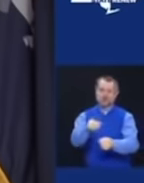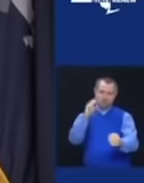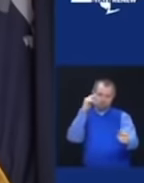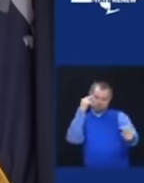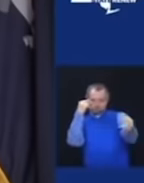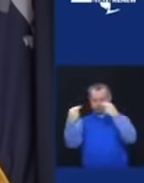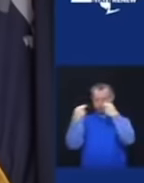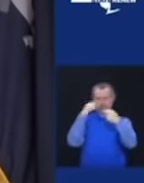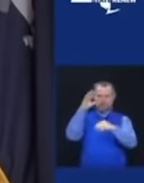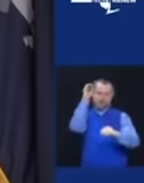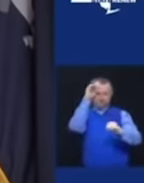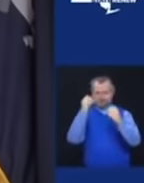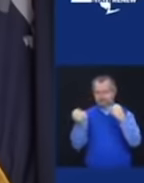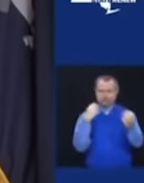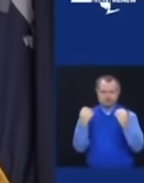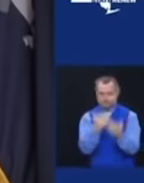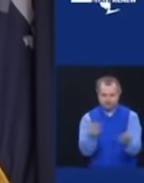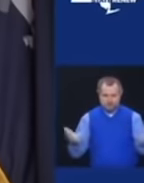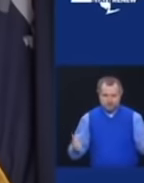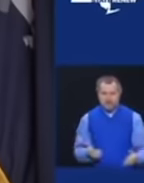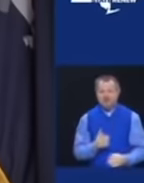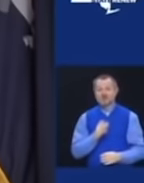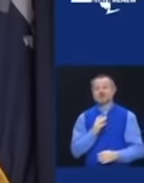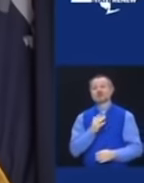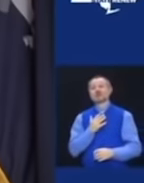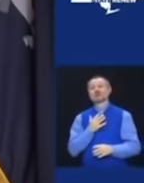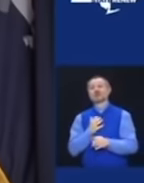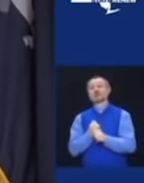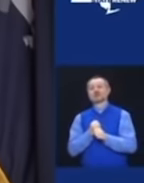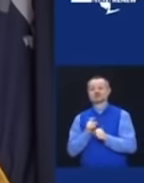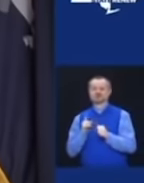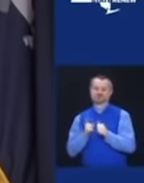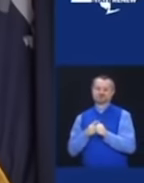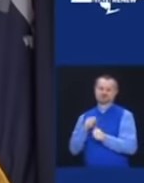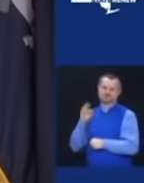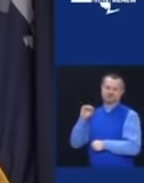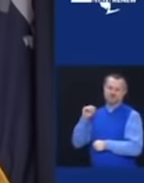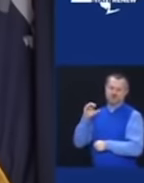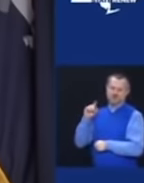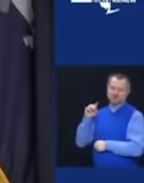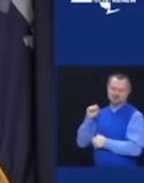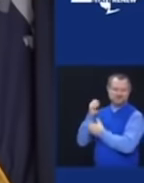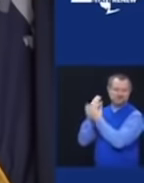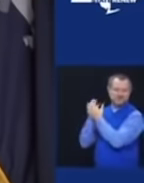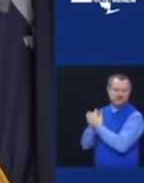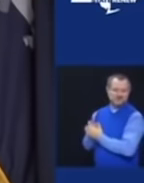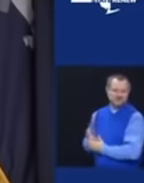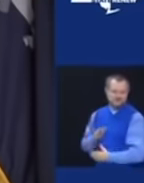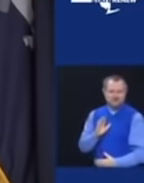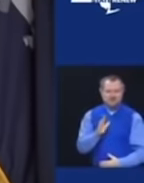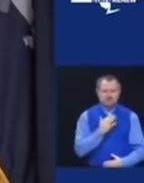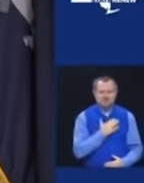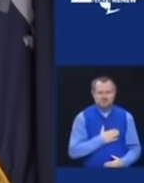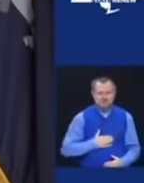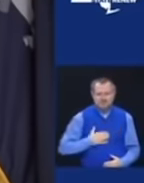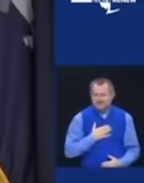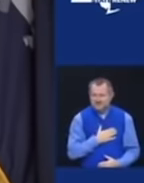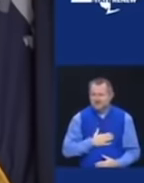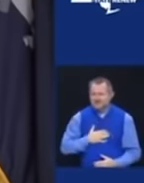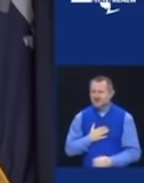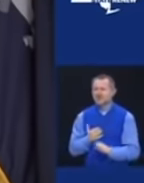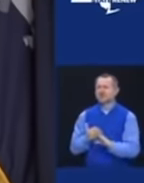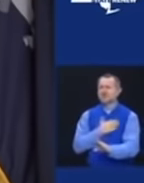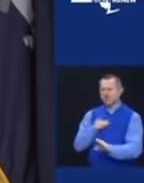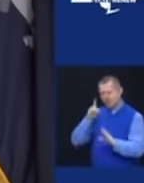Get the facts, please, before forming an opinion. And the Attorney General is doing that